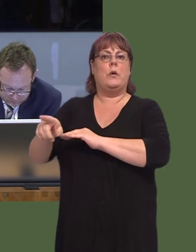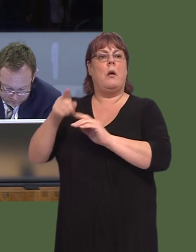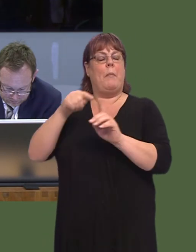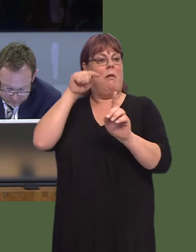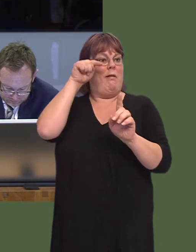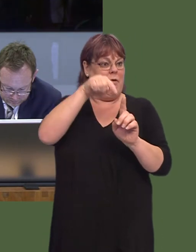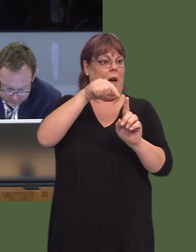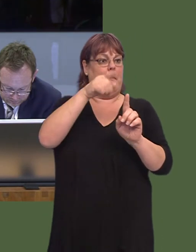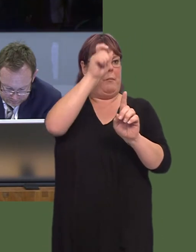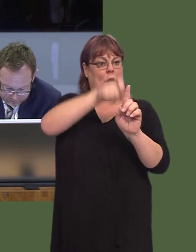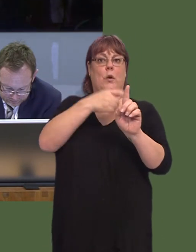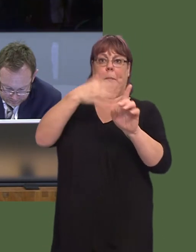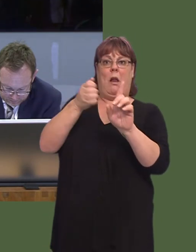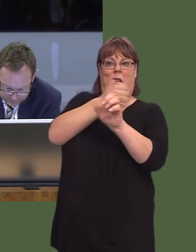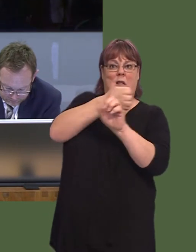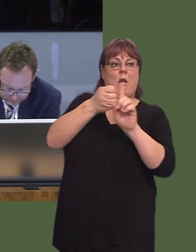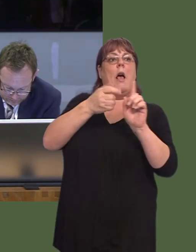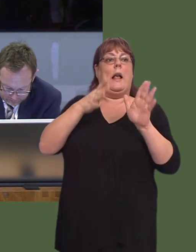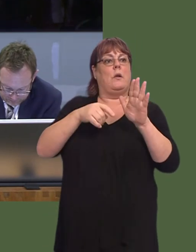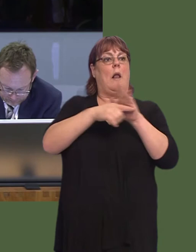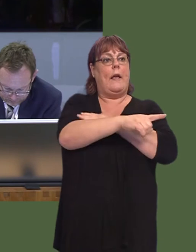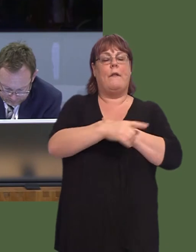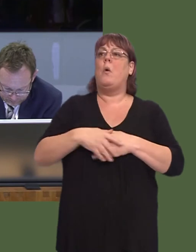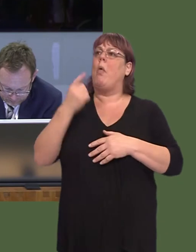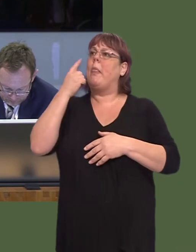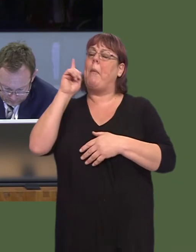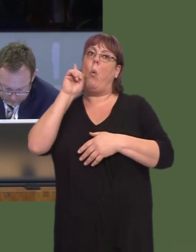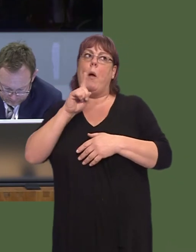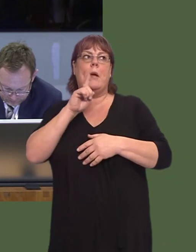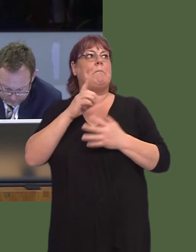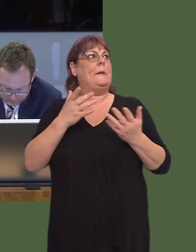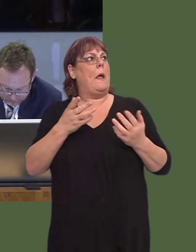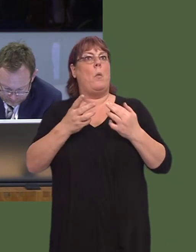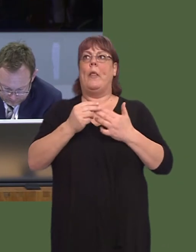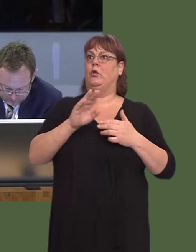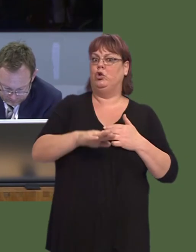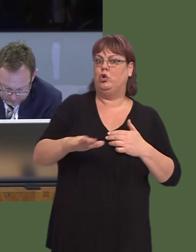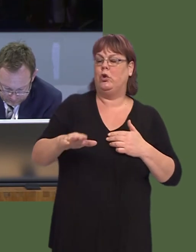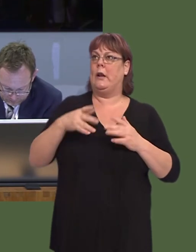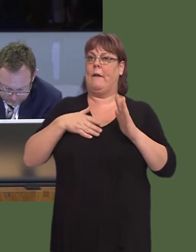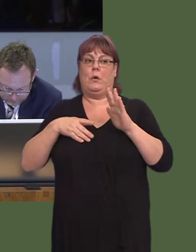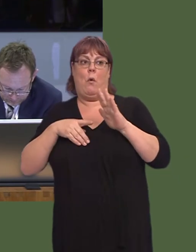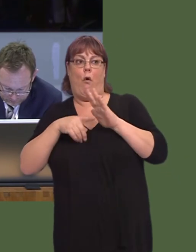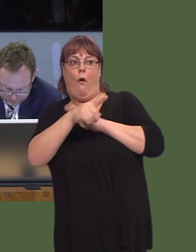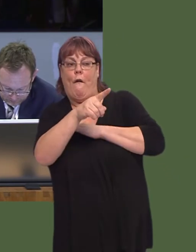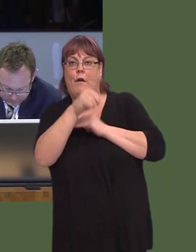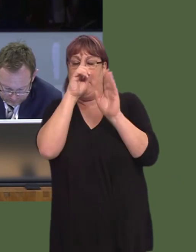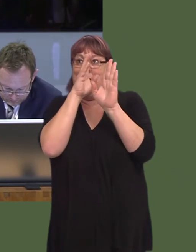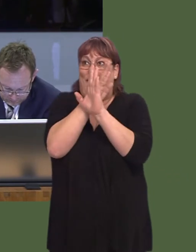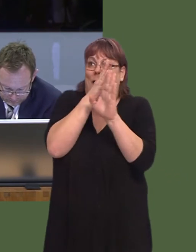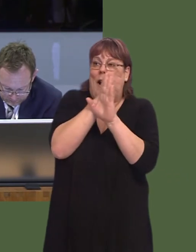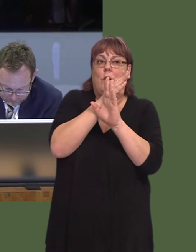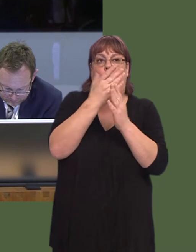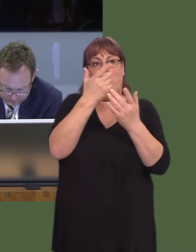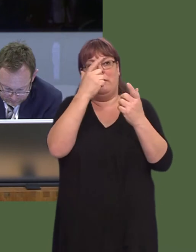a family has been disrupted and a parent, very often a woman with children, has to go into hiding, rather than just leave